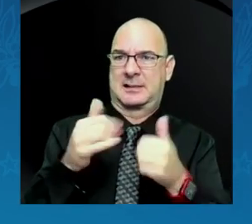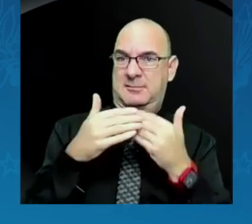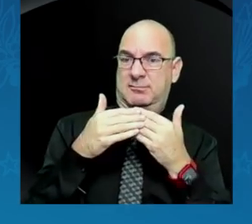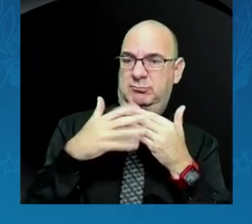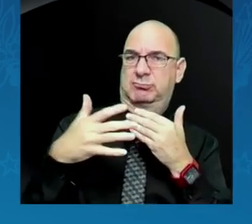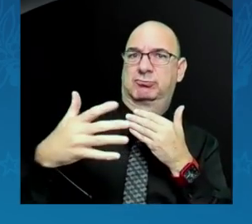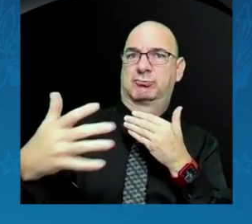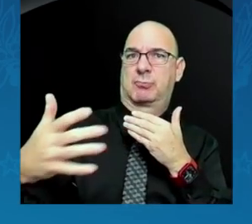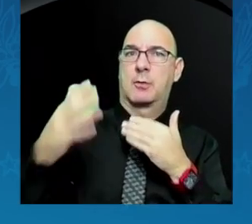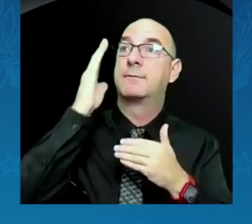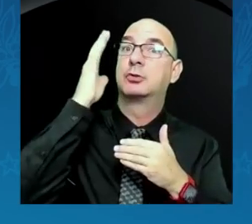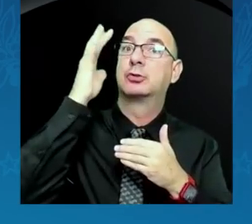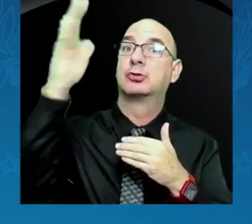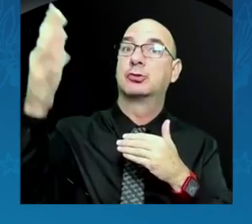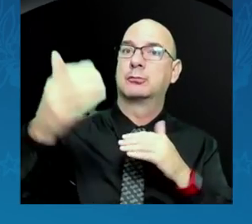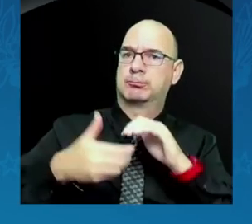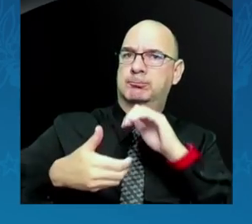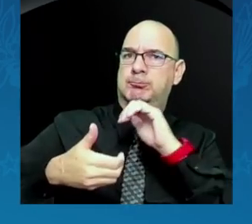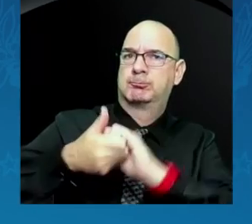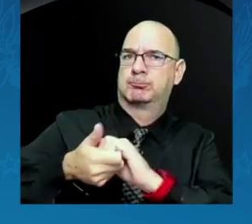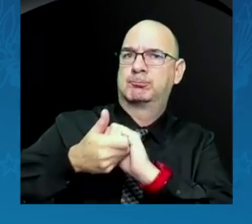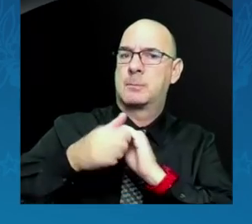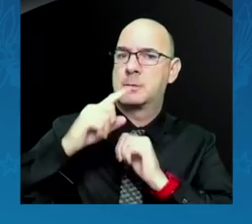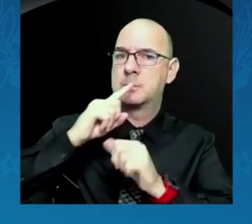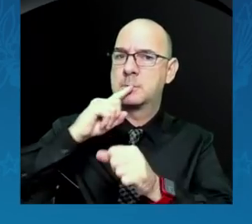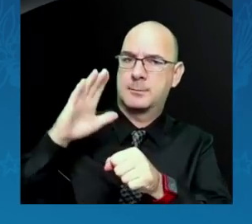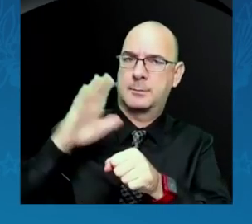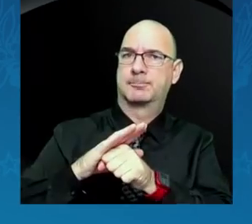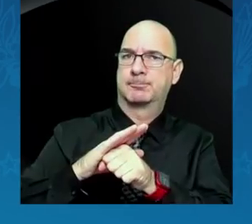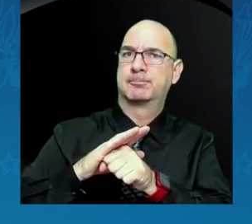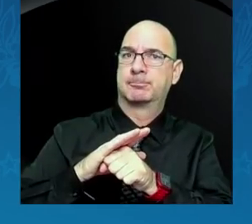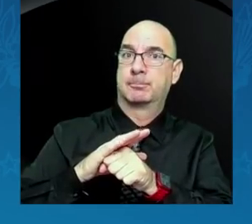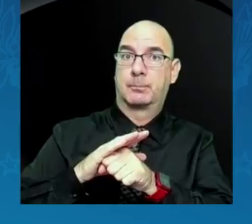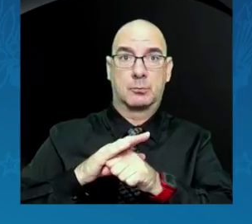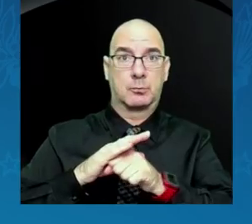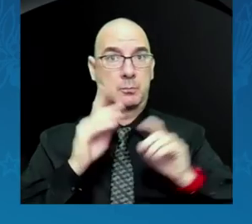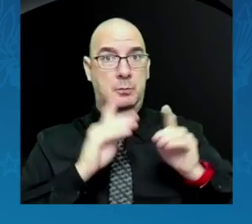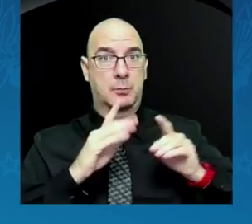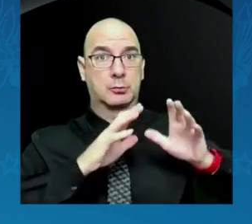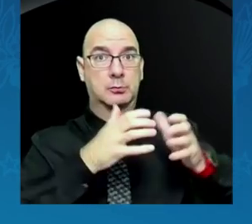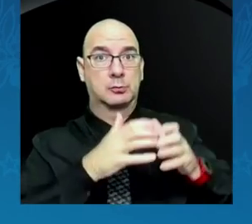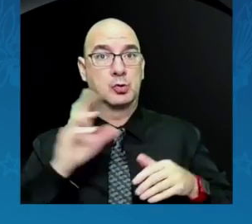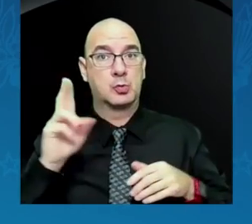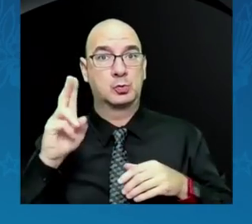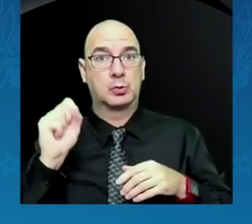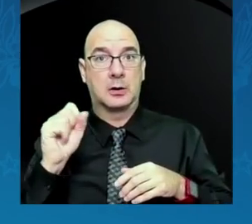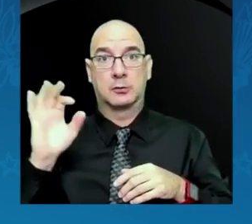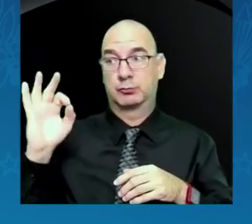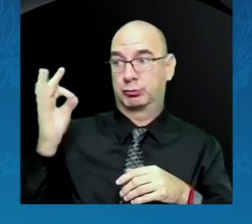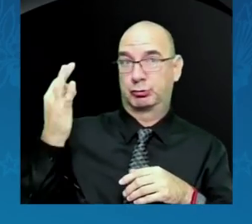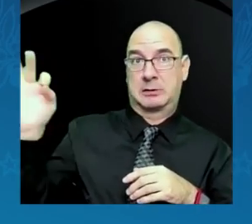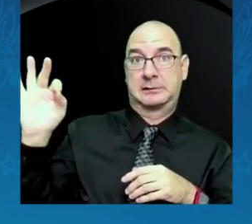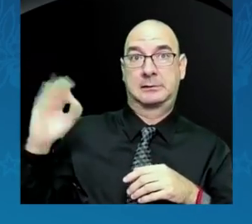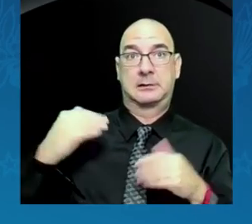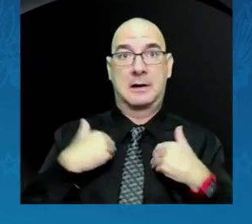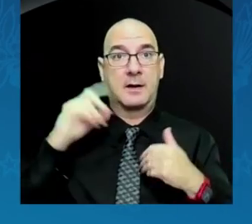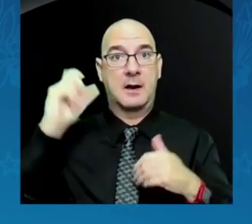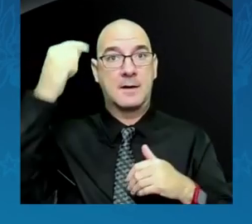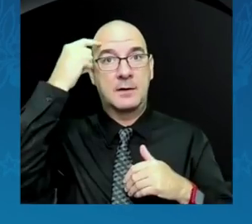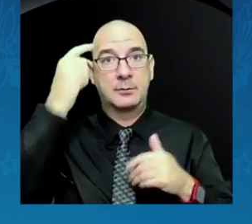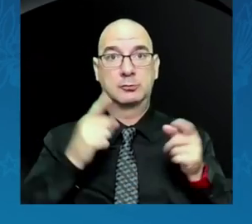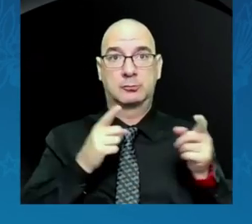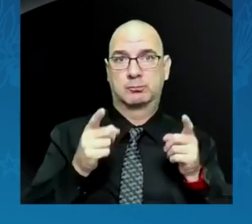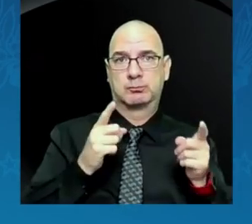commitment between the people of the United States and France and our governments. I believe that this